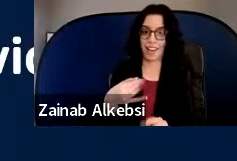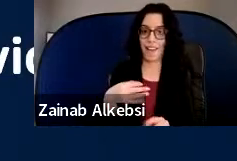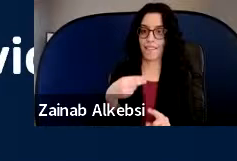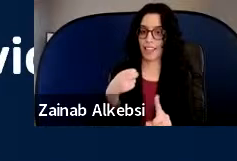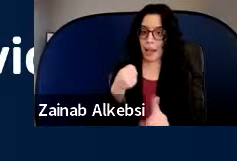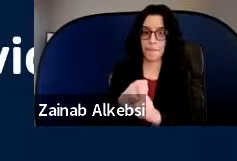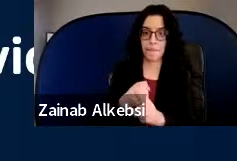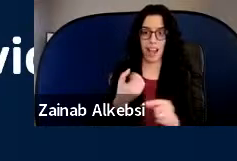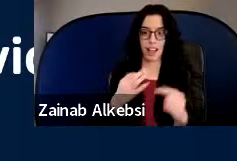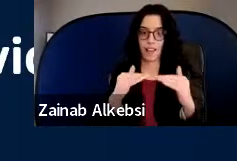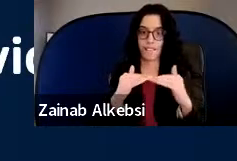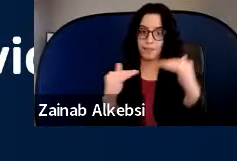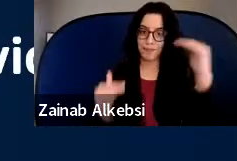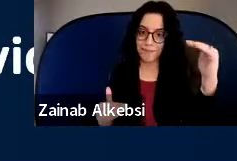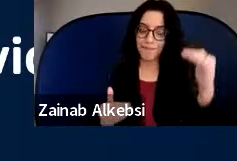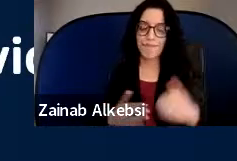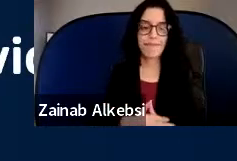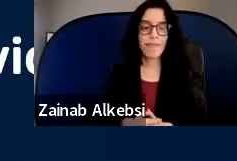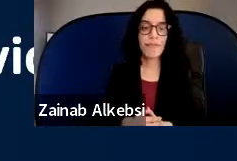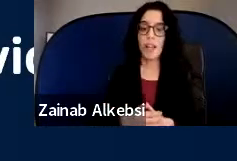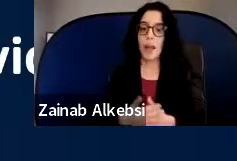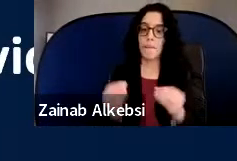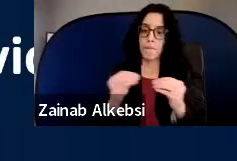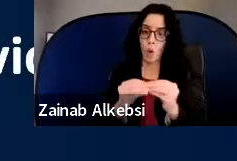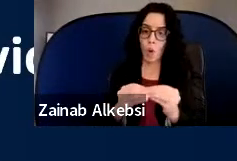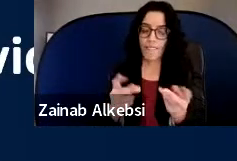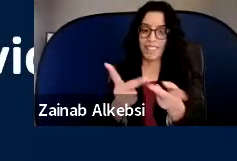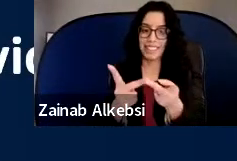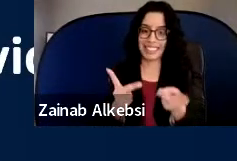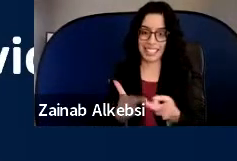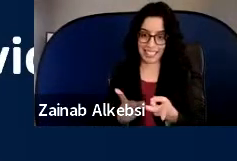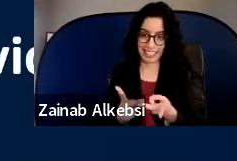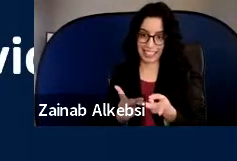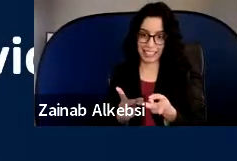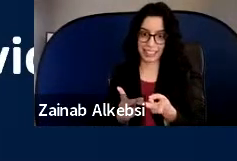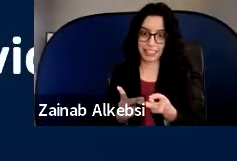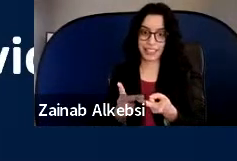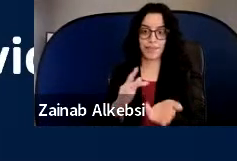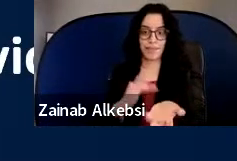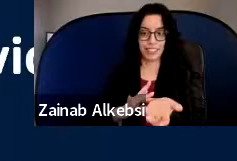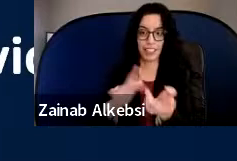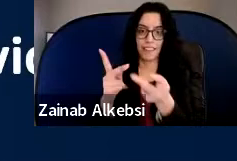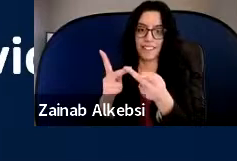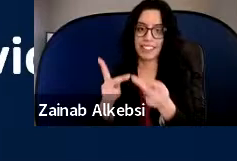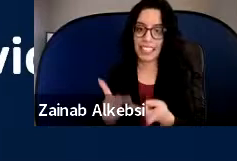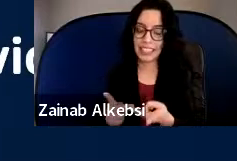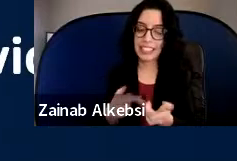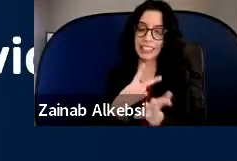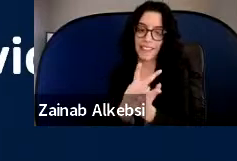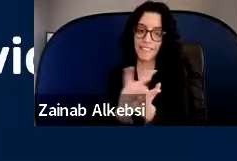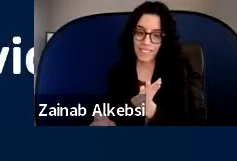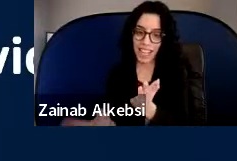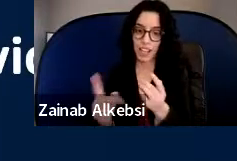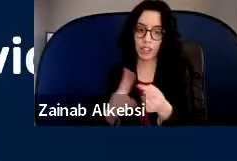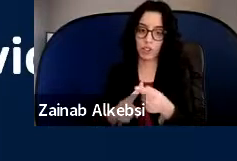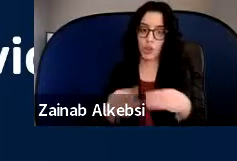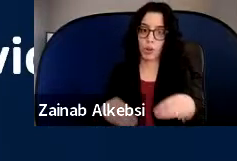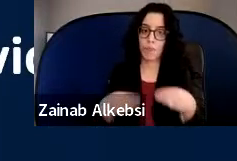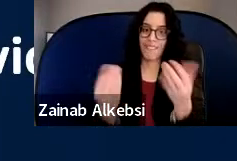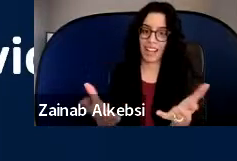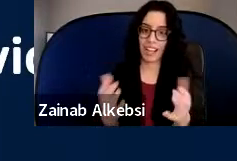So to wrap up here, the bottom line is that the impact of the inequities in healthcare, we are seeing more and